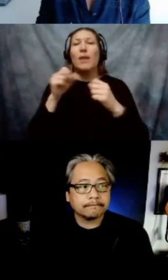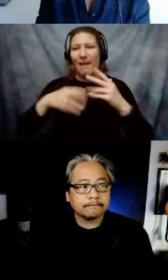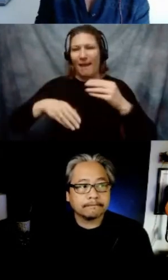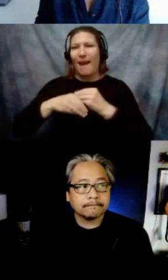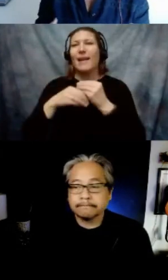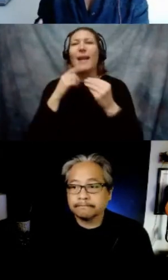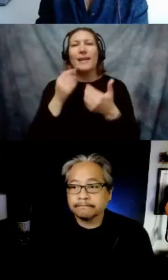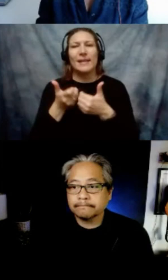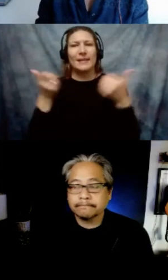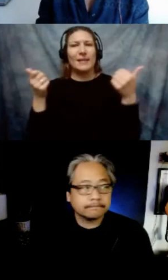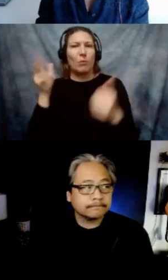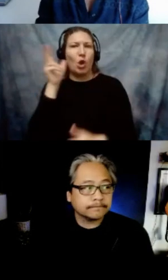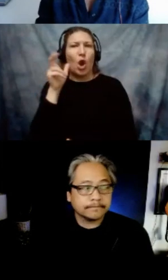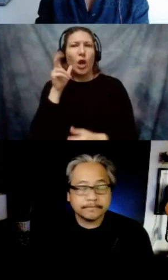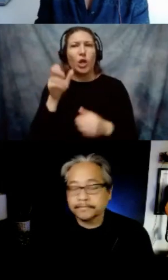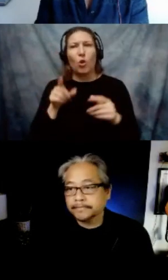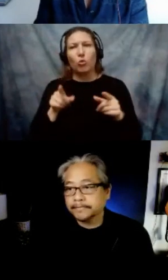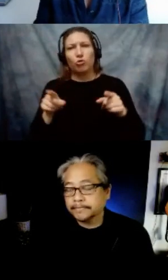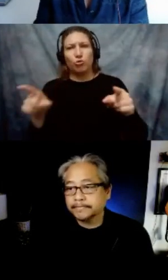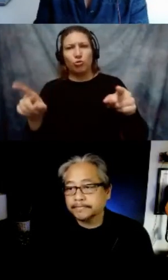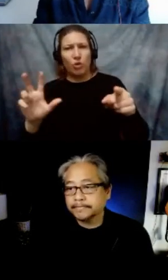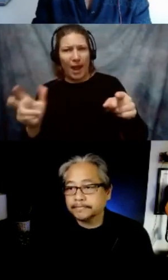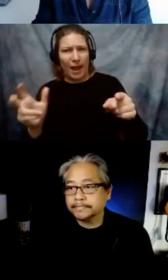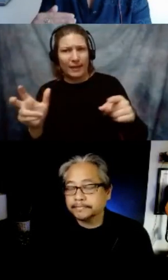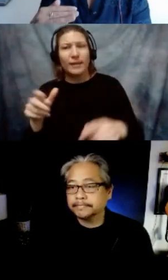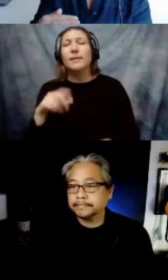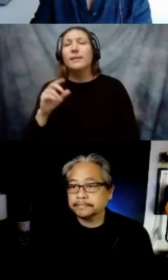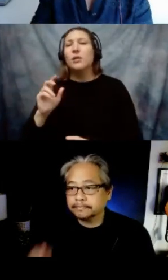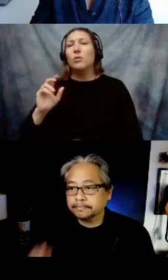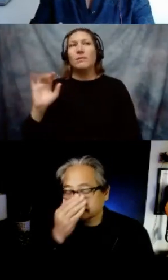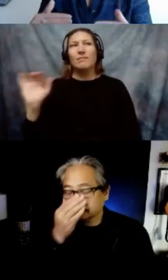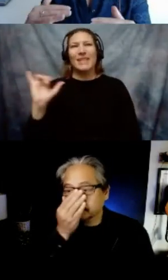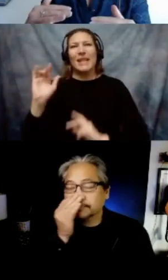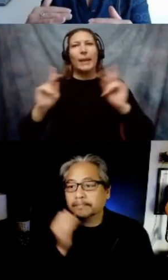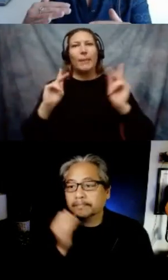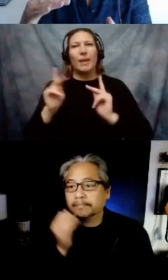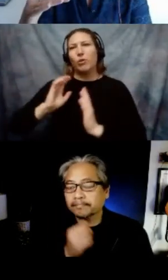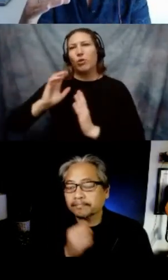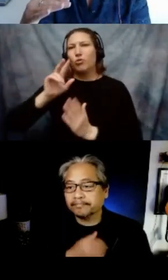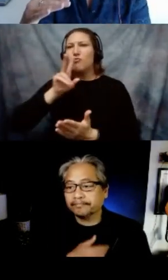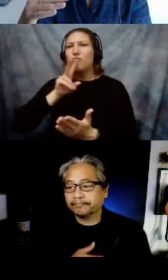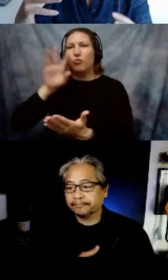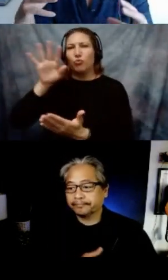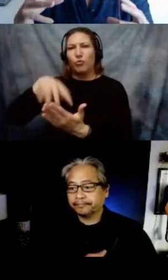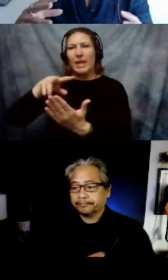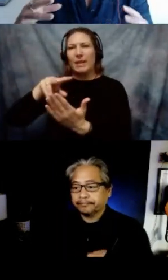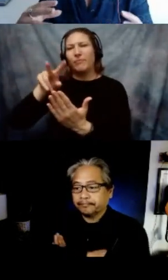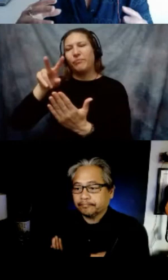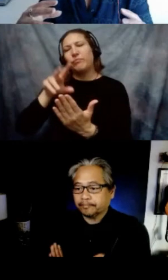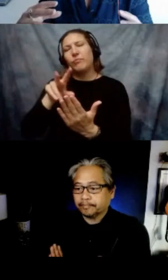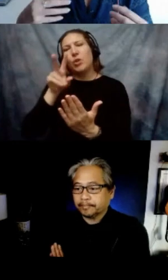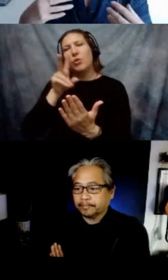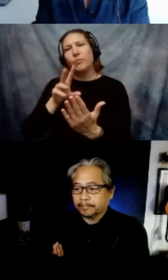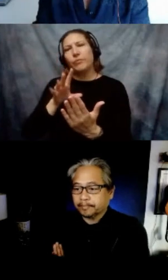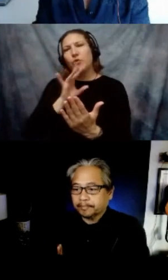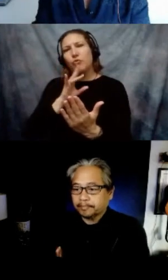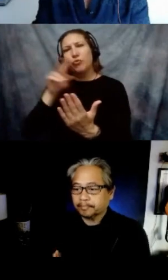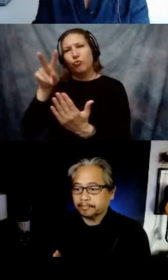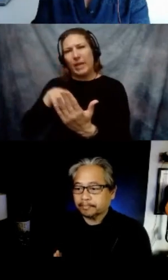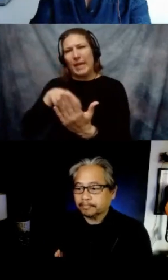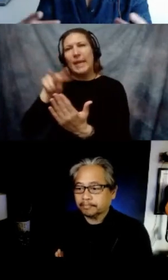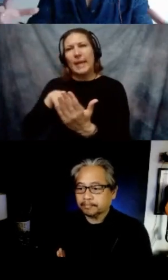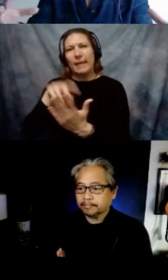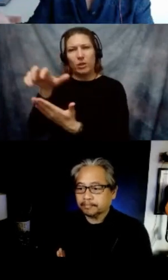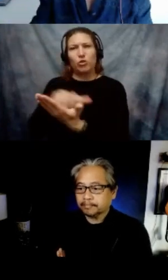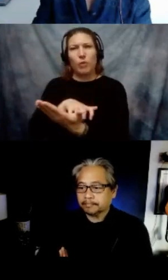It has all of the words that are spoken, but it also has all of that description as well. So yes, it can